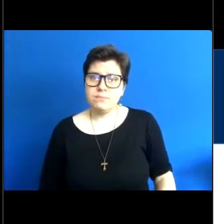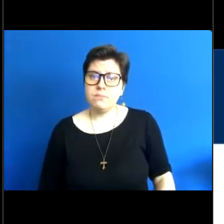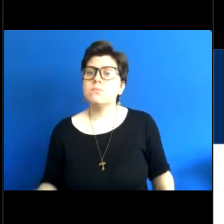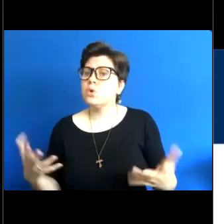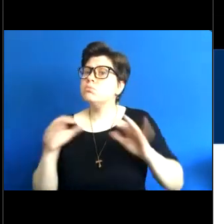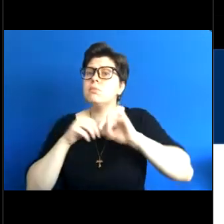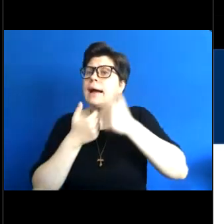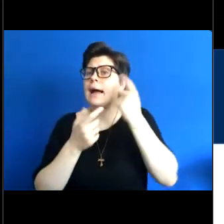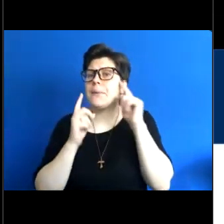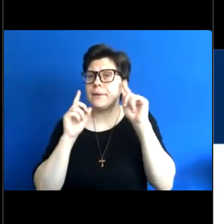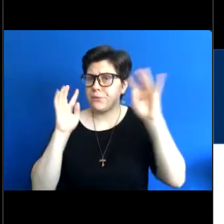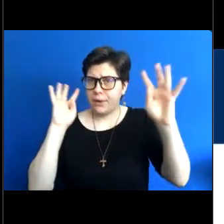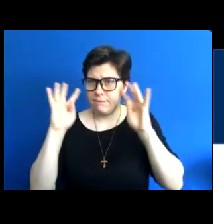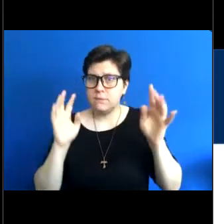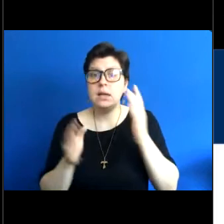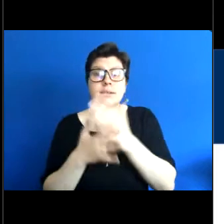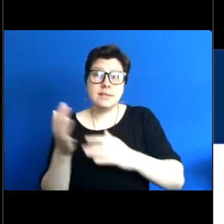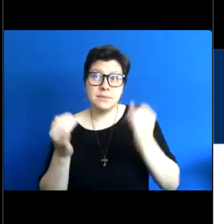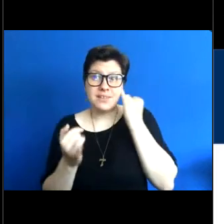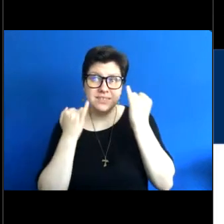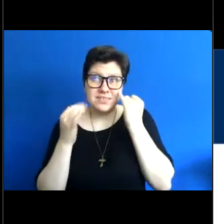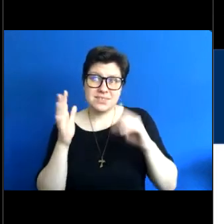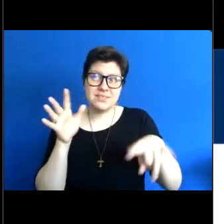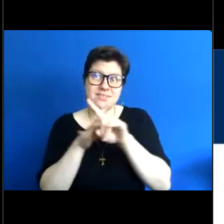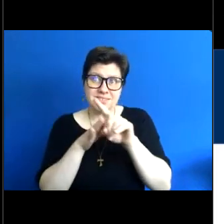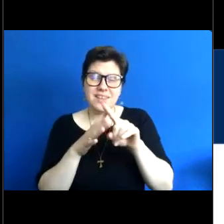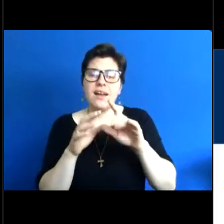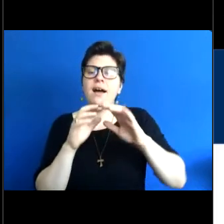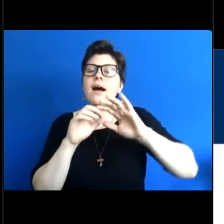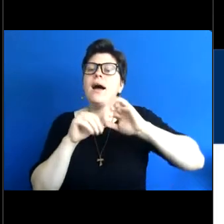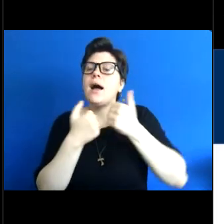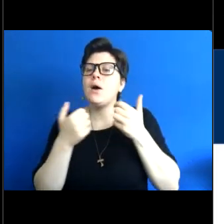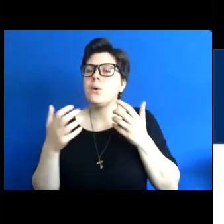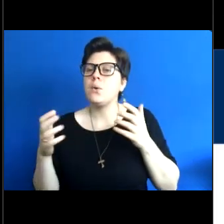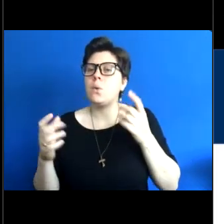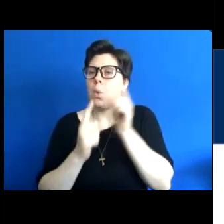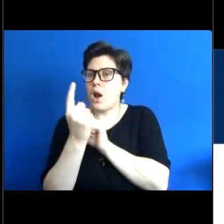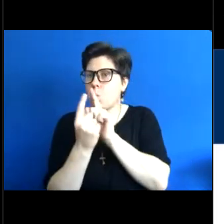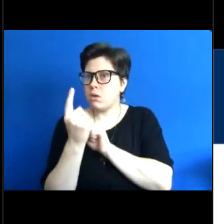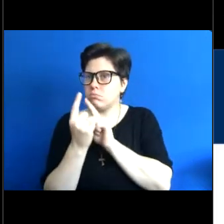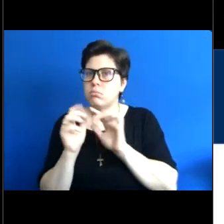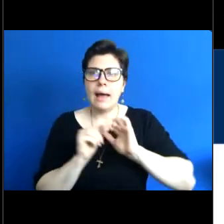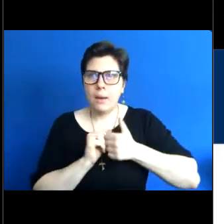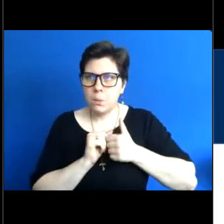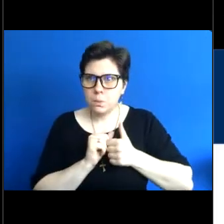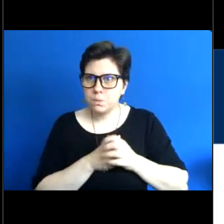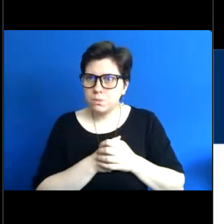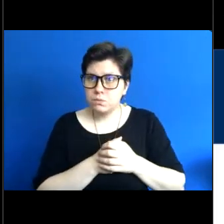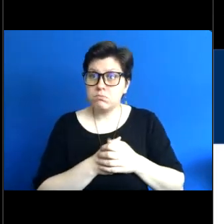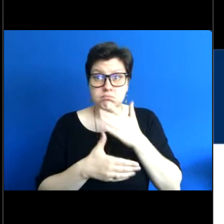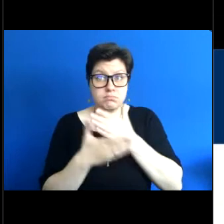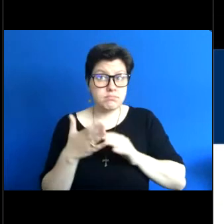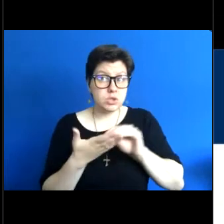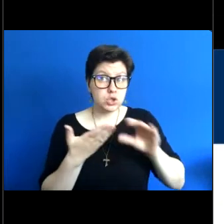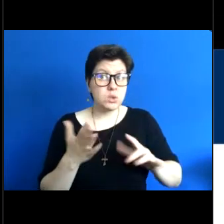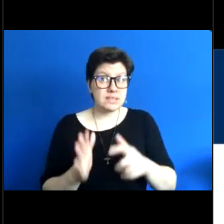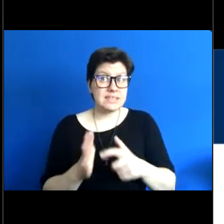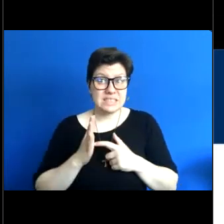Some ideas that came to mind for us, how do we do one-on-one lessons, for example? There will be students that